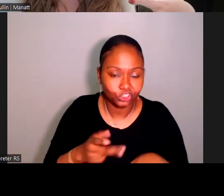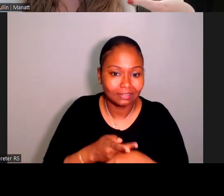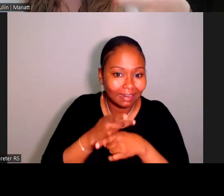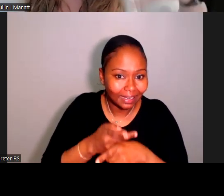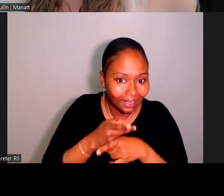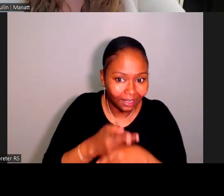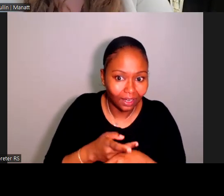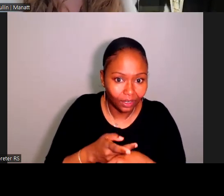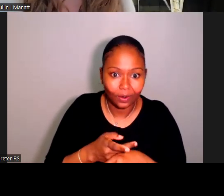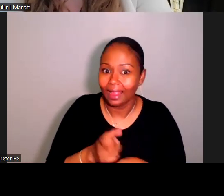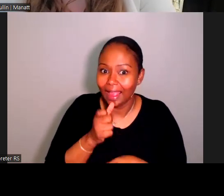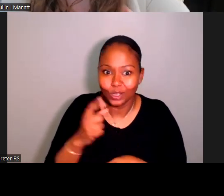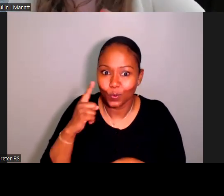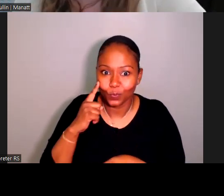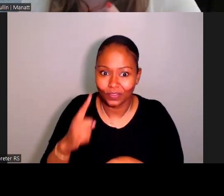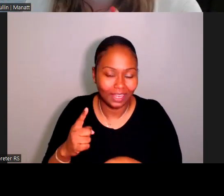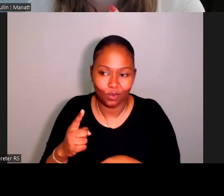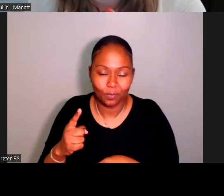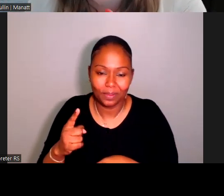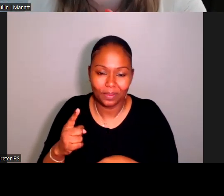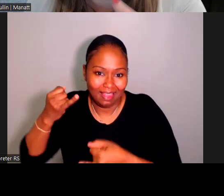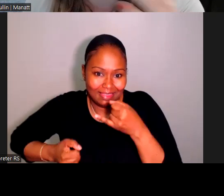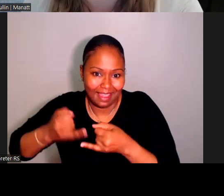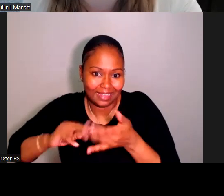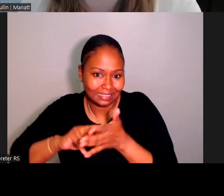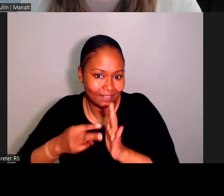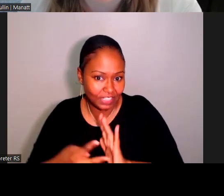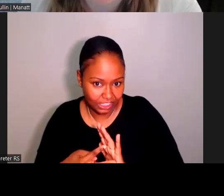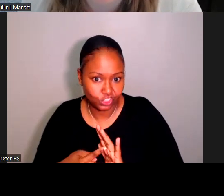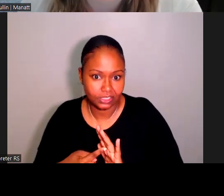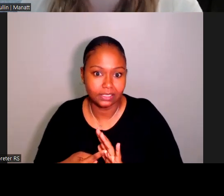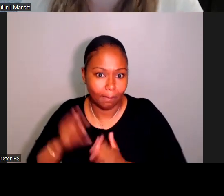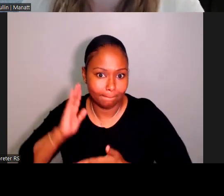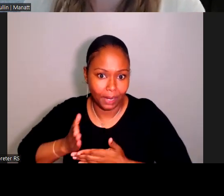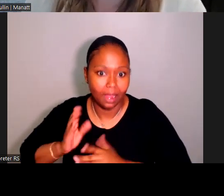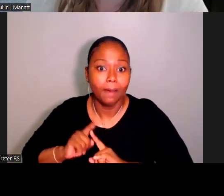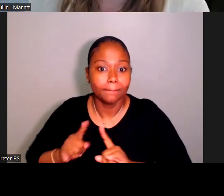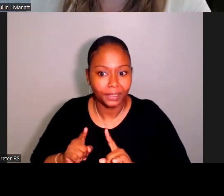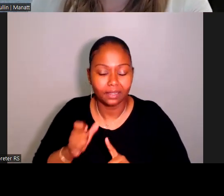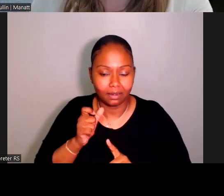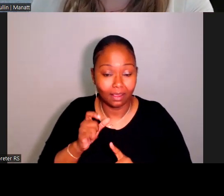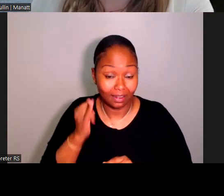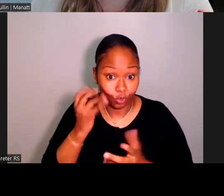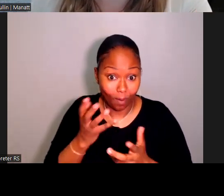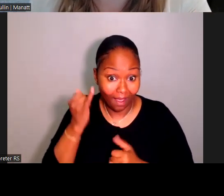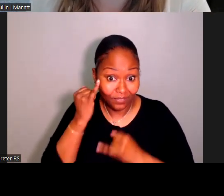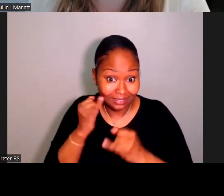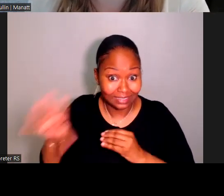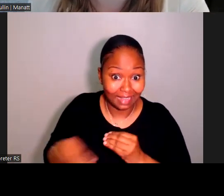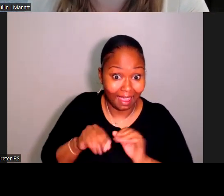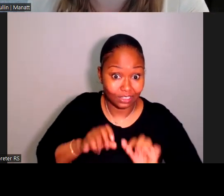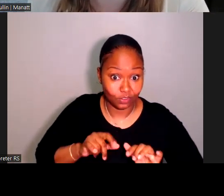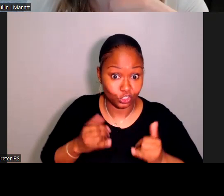definition today, so we're going to ask for a lot of offline feedback on this one as well as invite people to put it in the chat right now. We'll